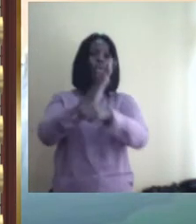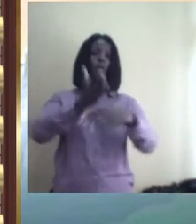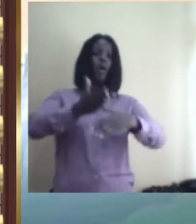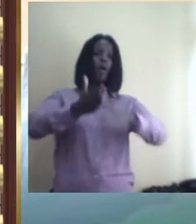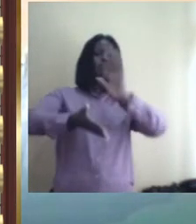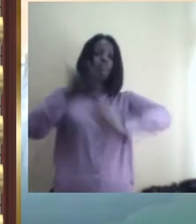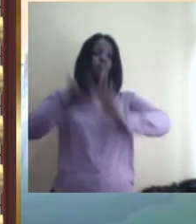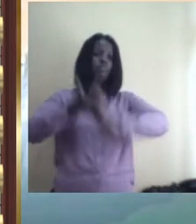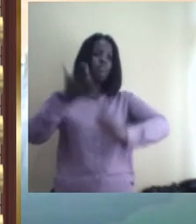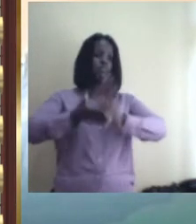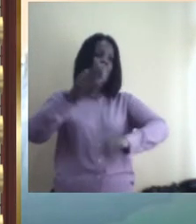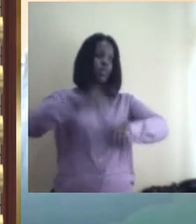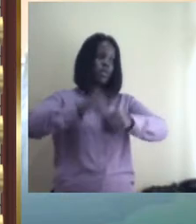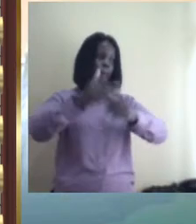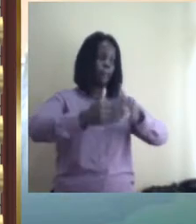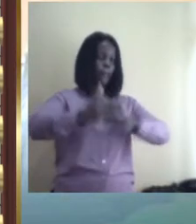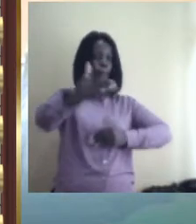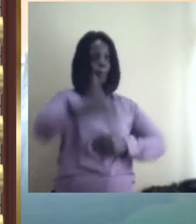in the medium term.